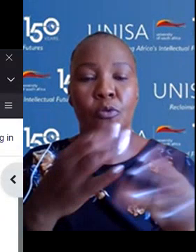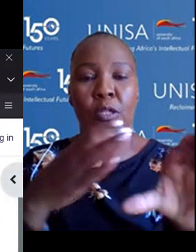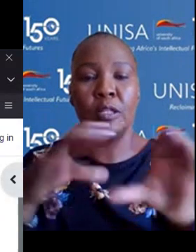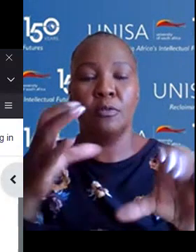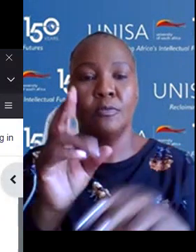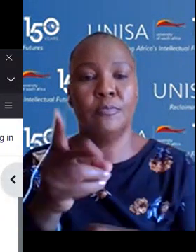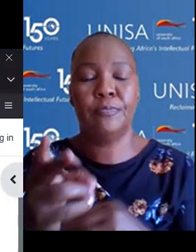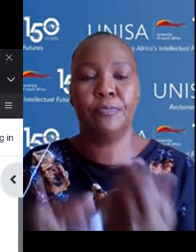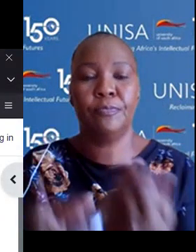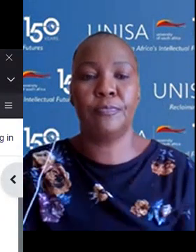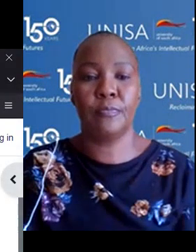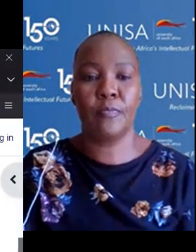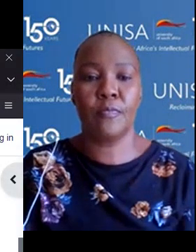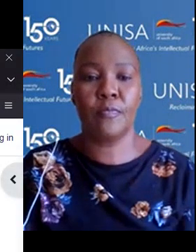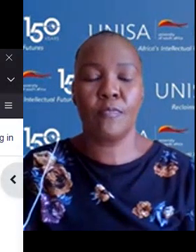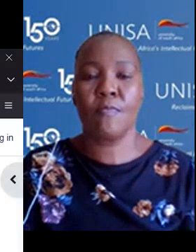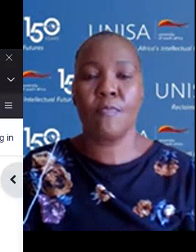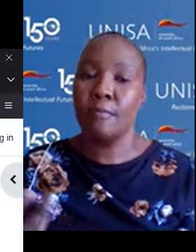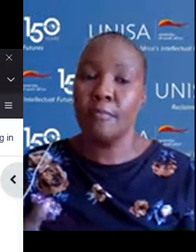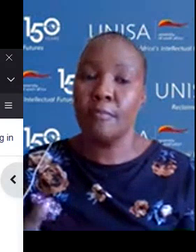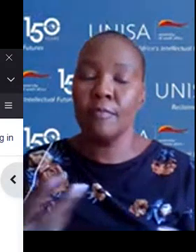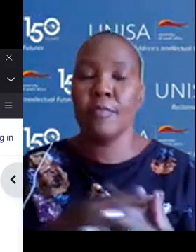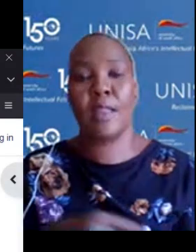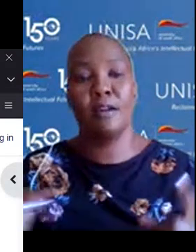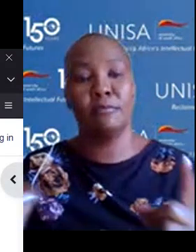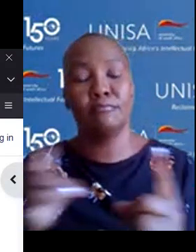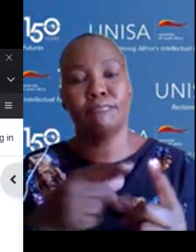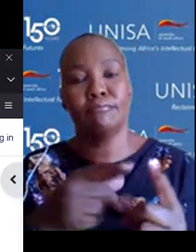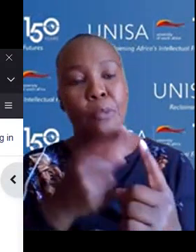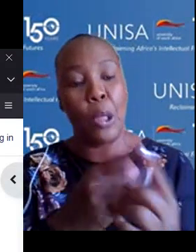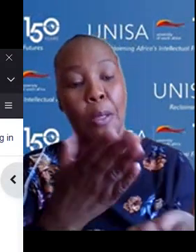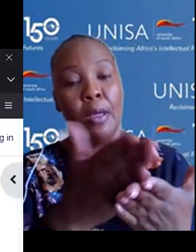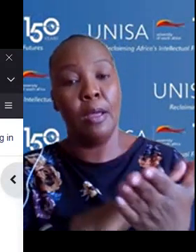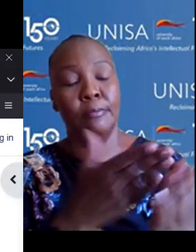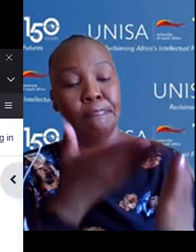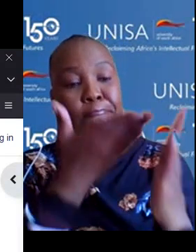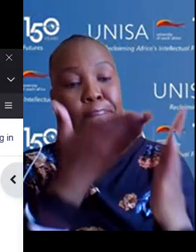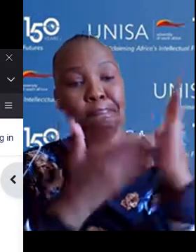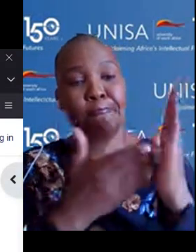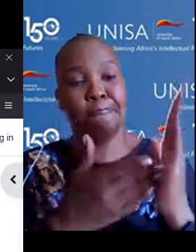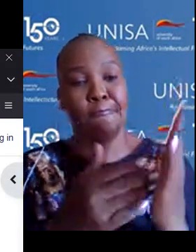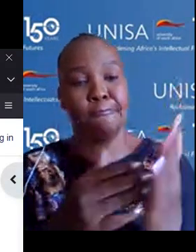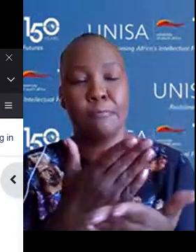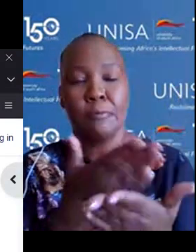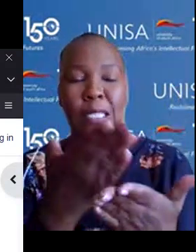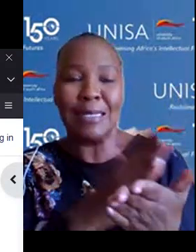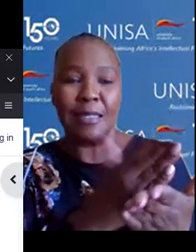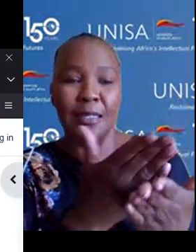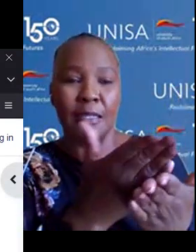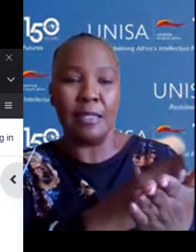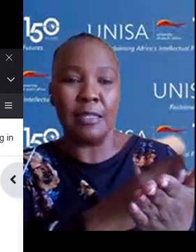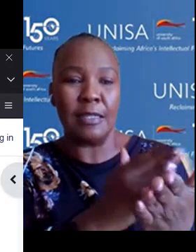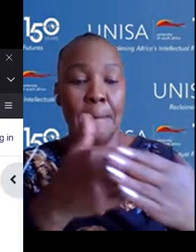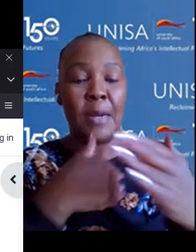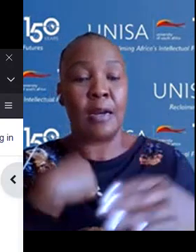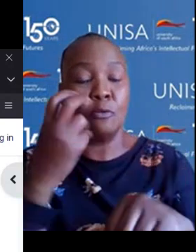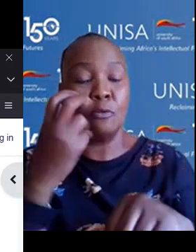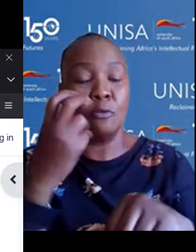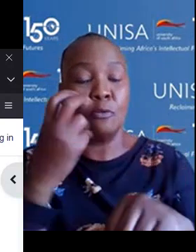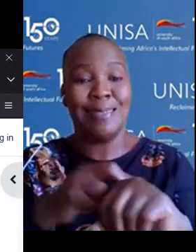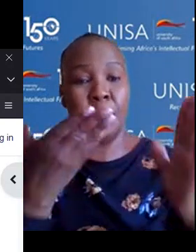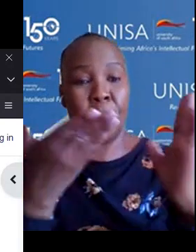well. So you'll notice when you get to this page, we've got quite a few sections. So first is the prerequisites. That's what we are